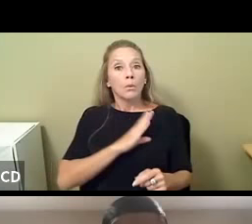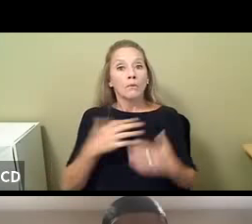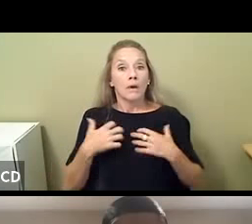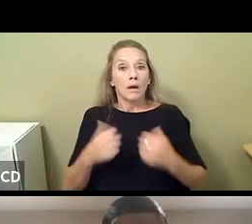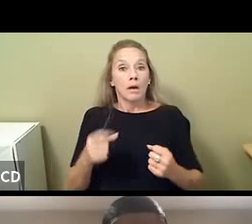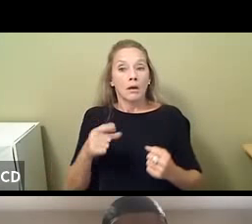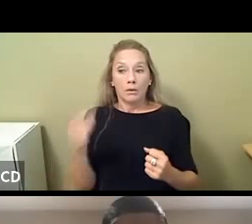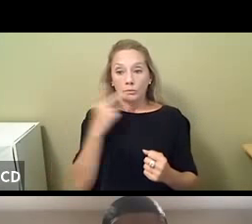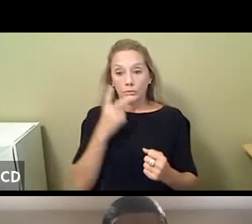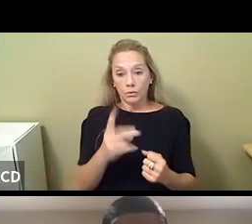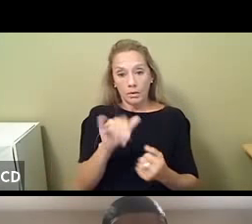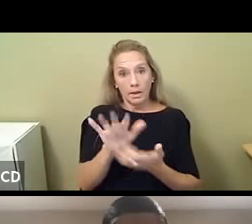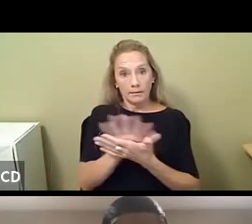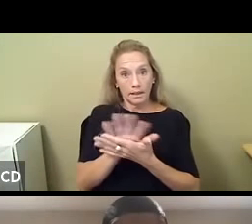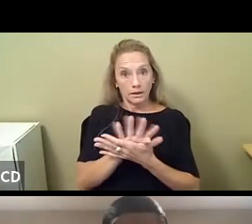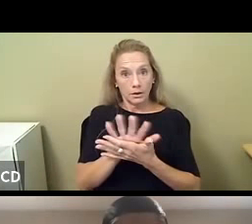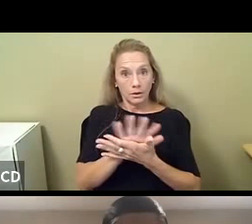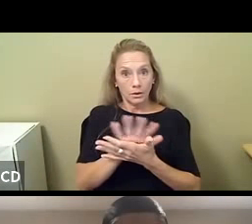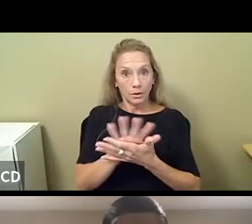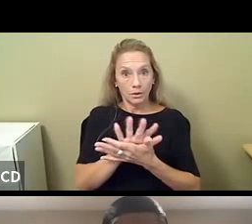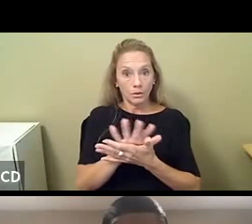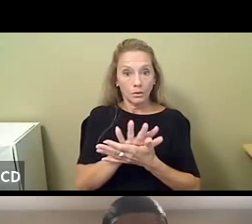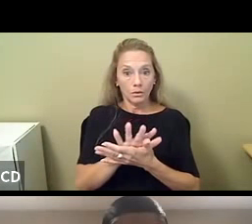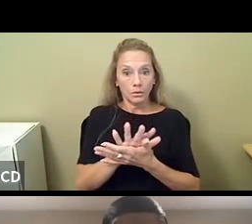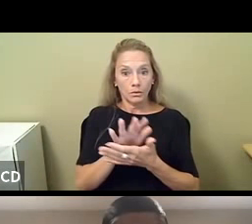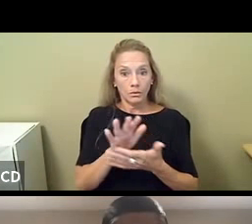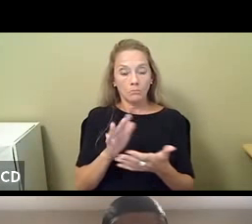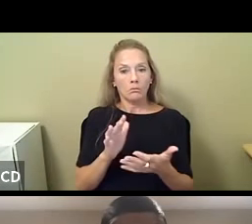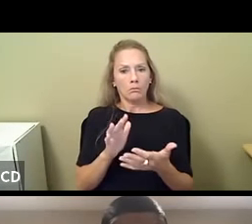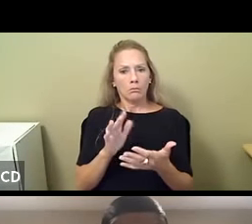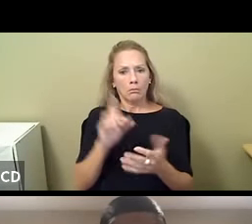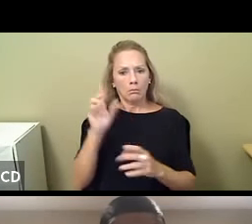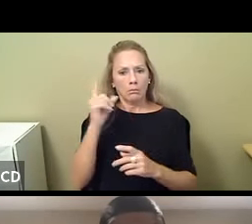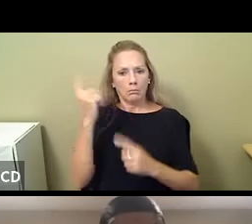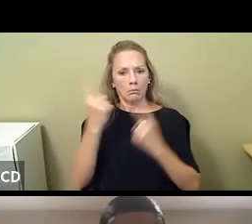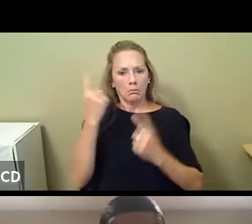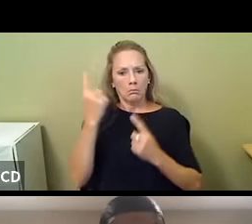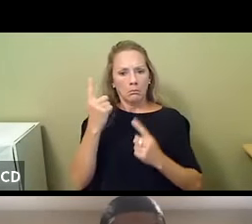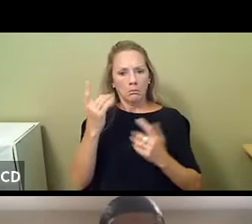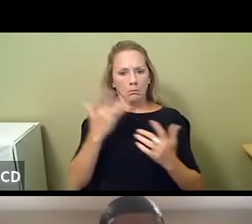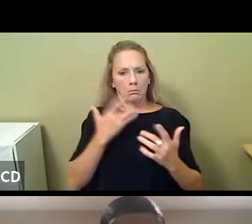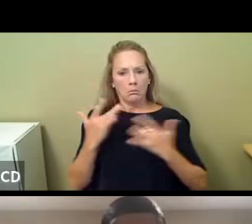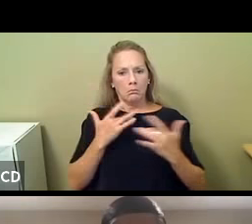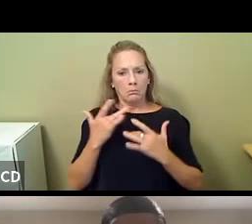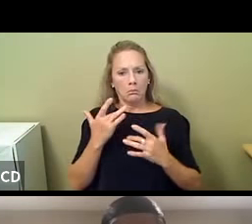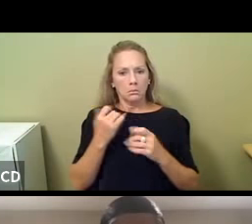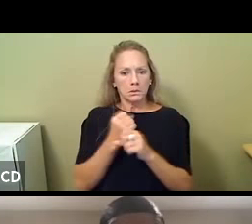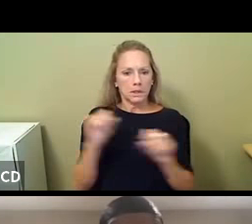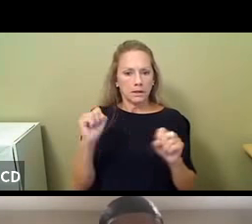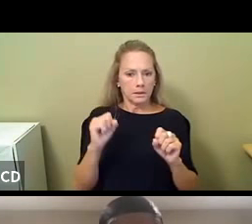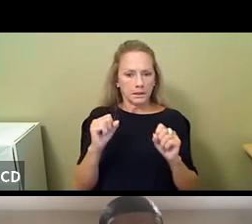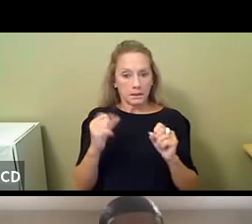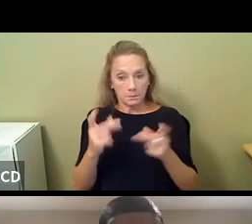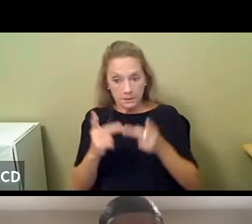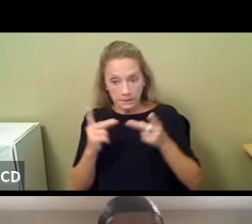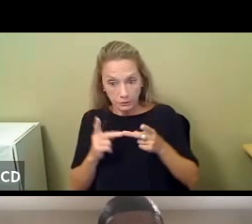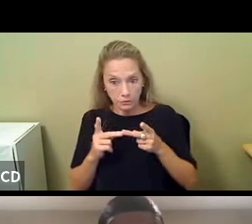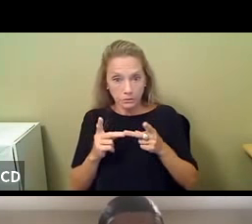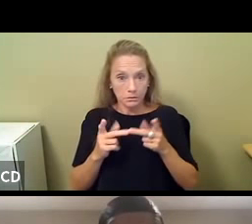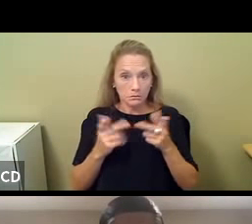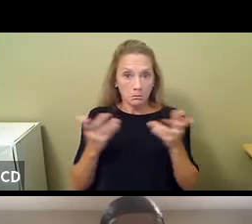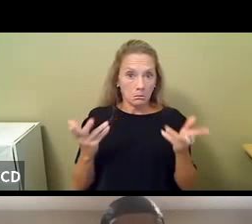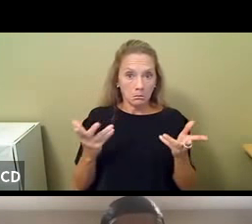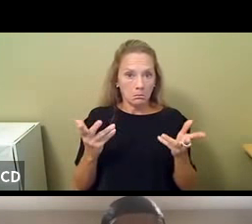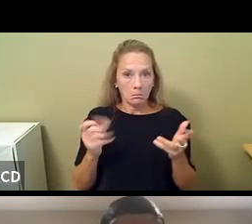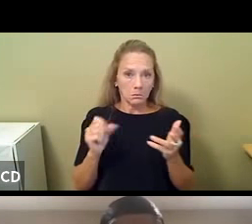also saw this video and felt concerned for their safety and for even for their positions.